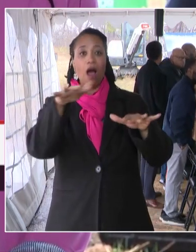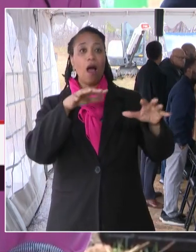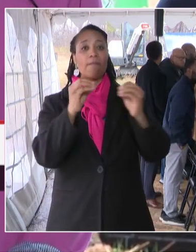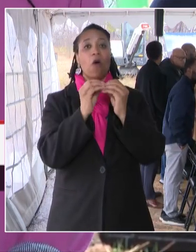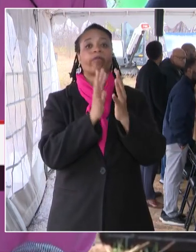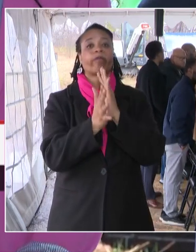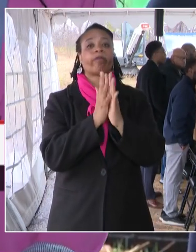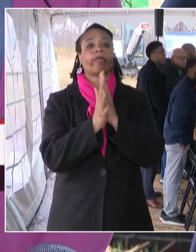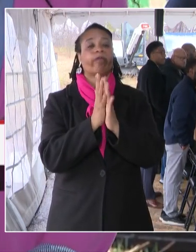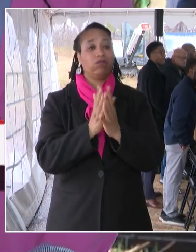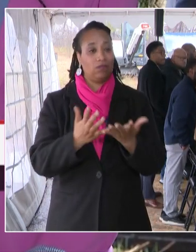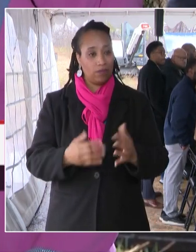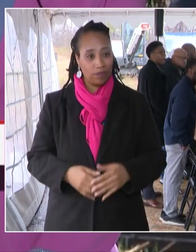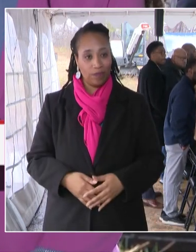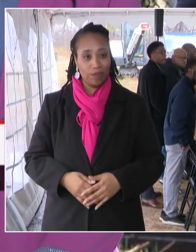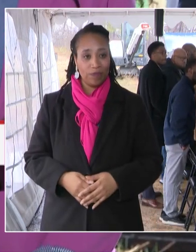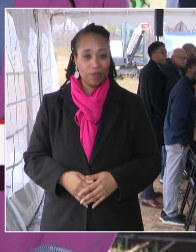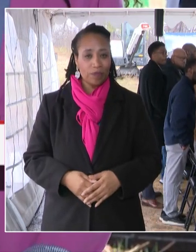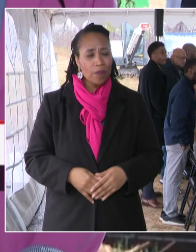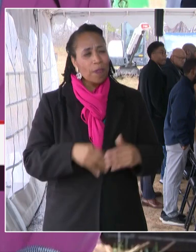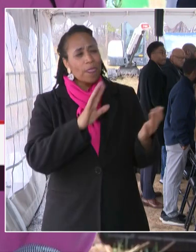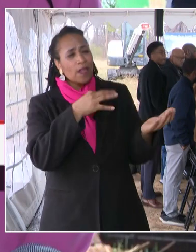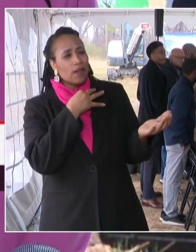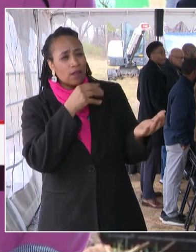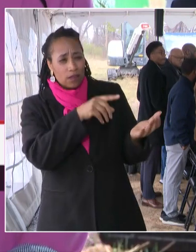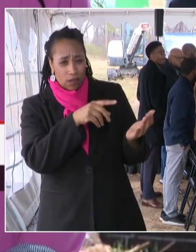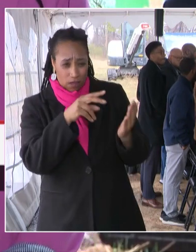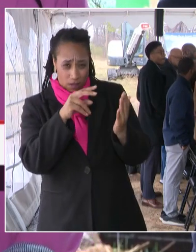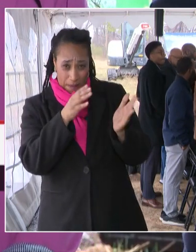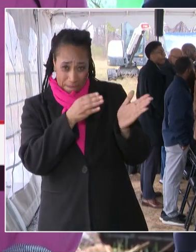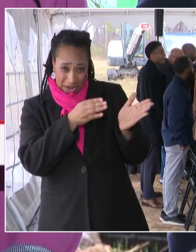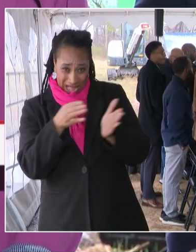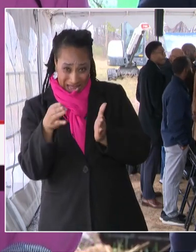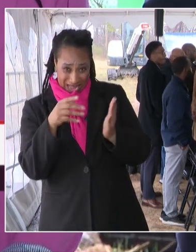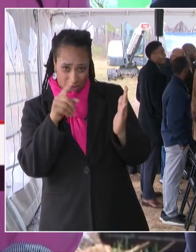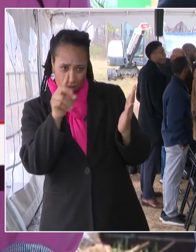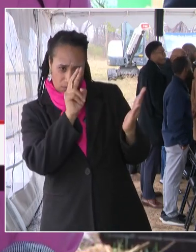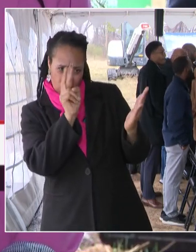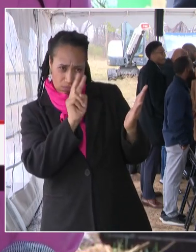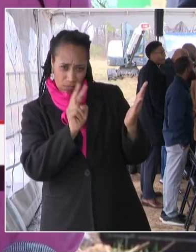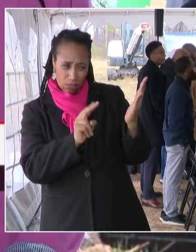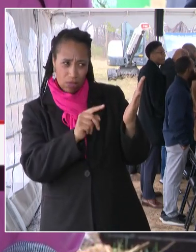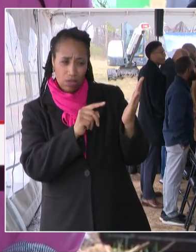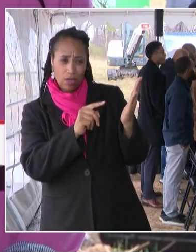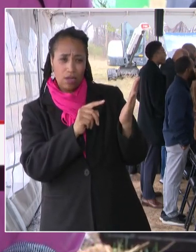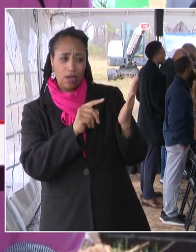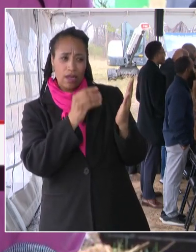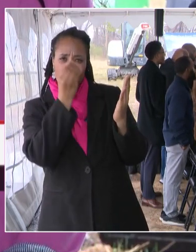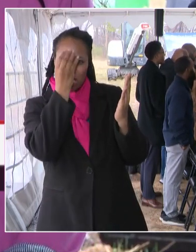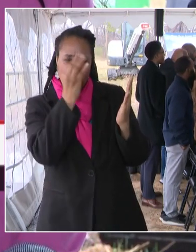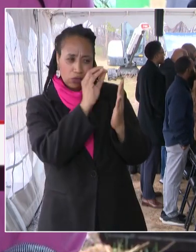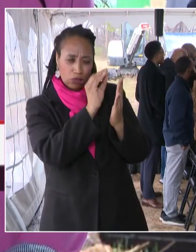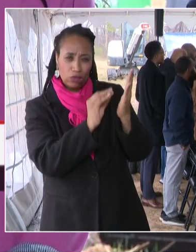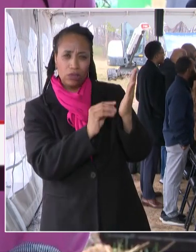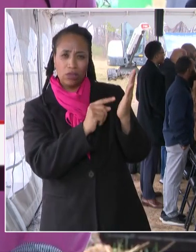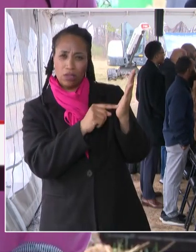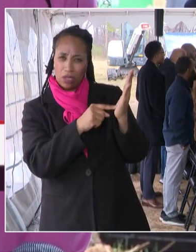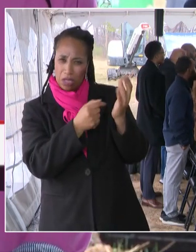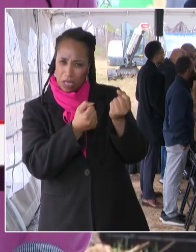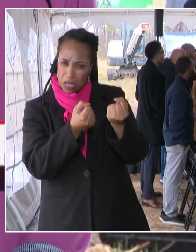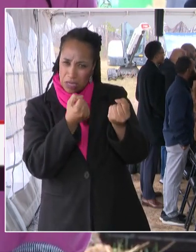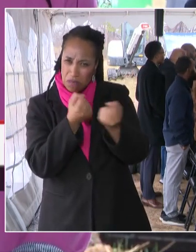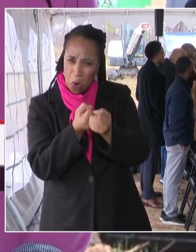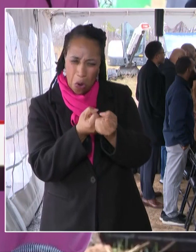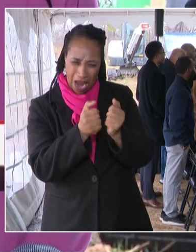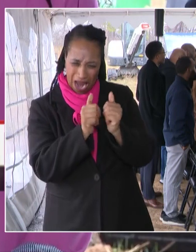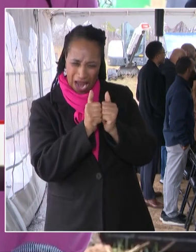plan, but it seems like you generally would support Cure the Streets moving under ones. Is it fair to characterize your position that way? I